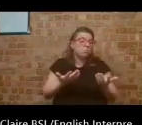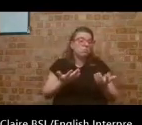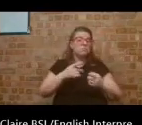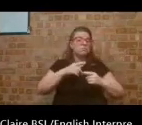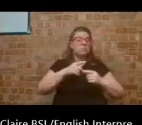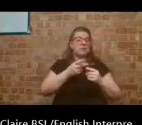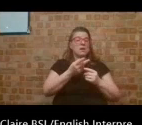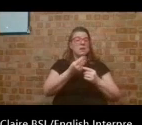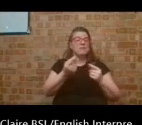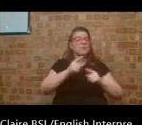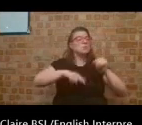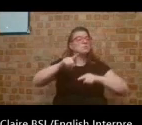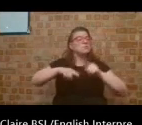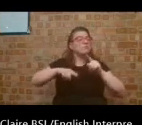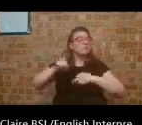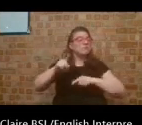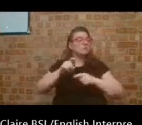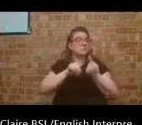different answers.